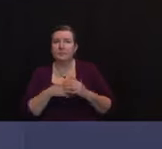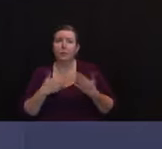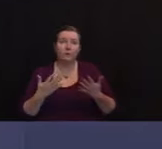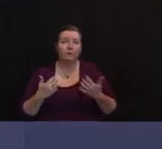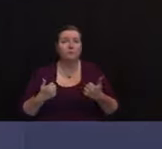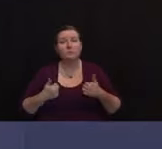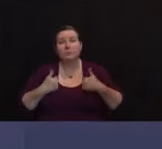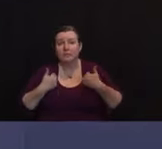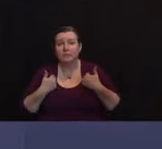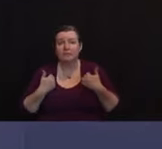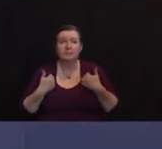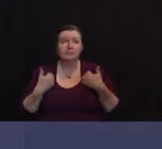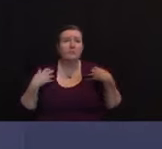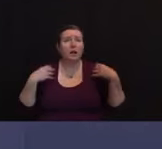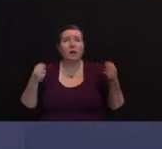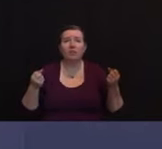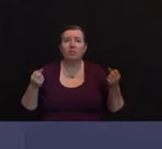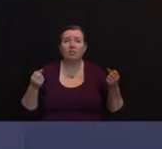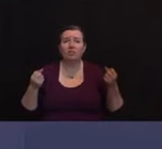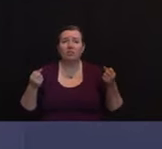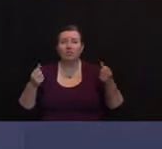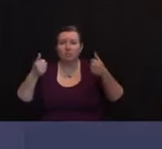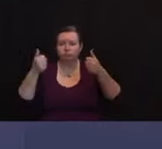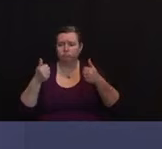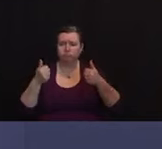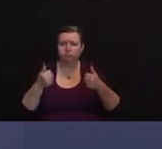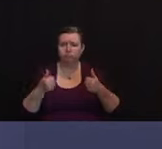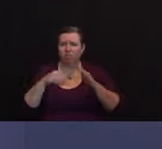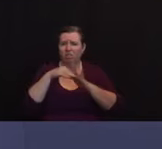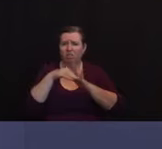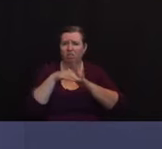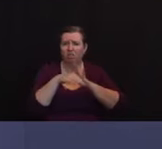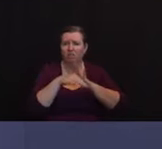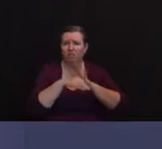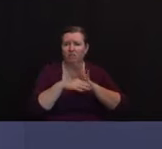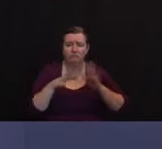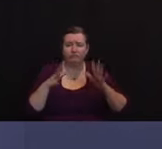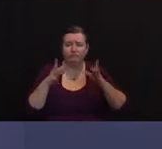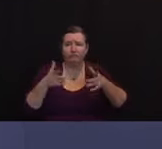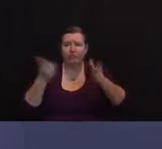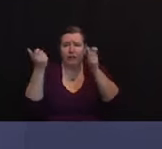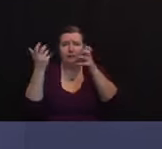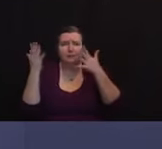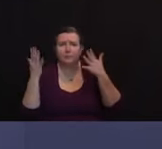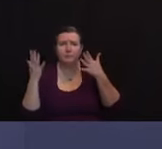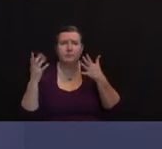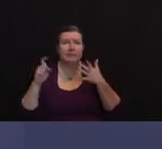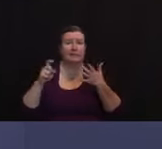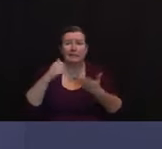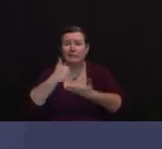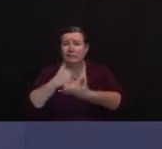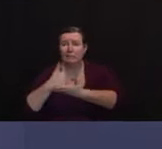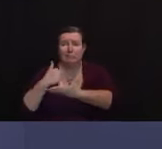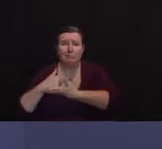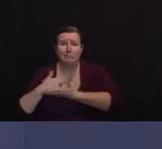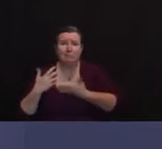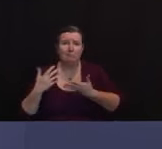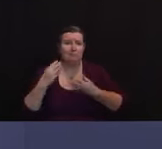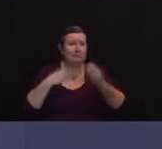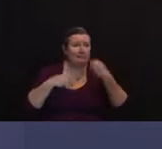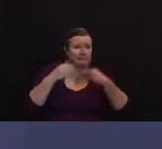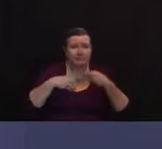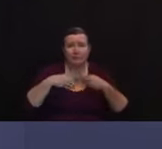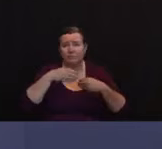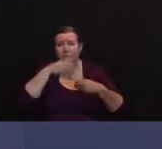sharply declining. Additionally, a resident who needs encouragement with eating or drinking previously provided